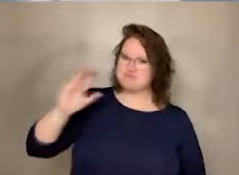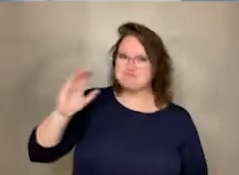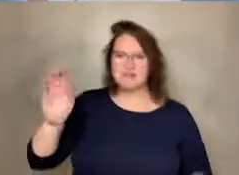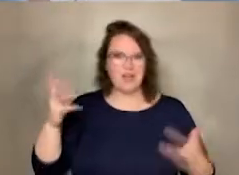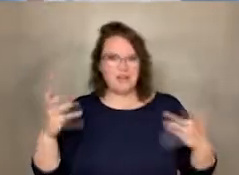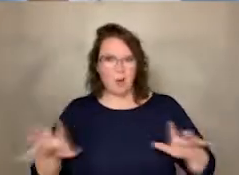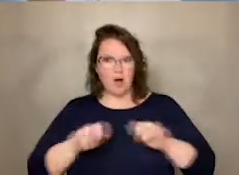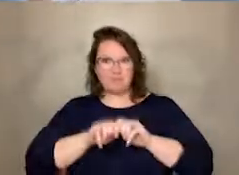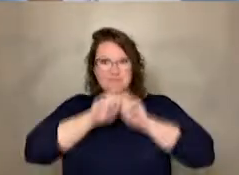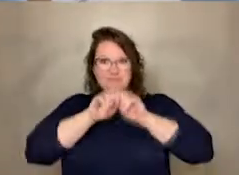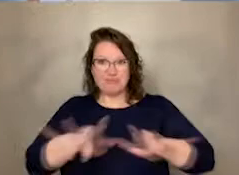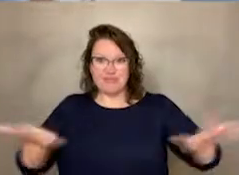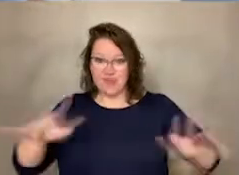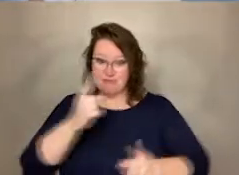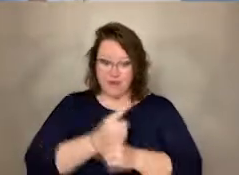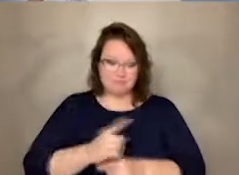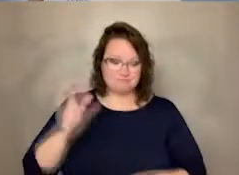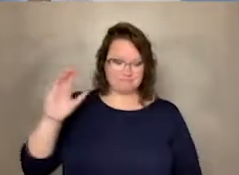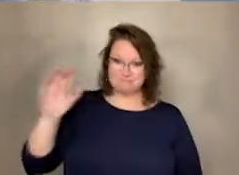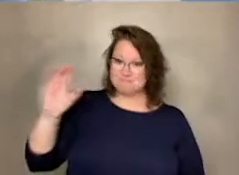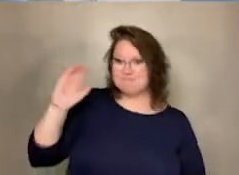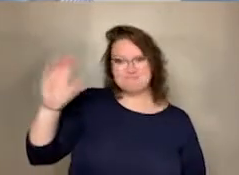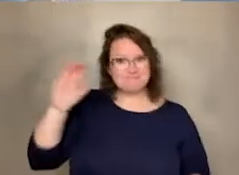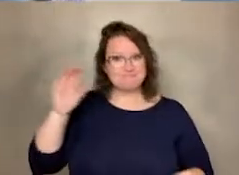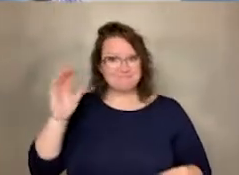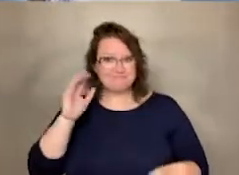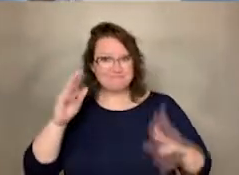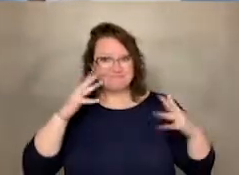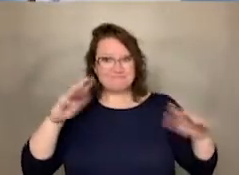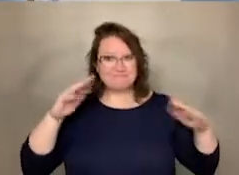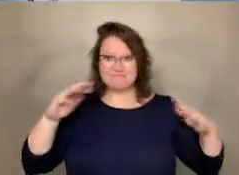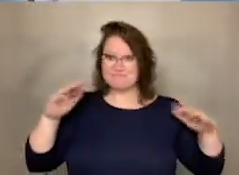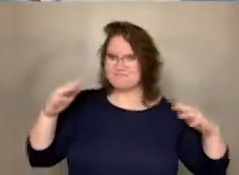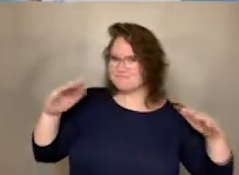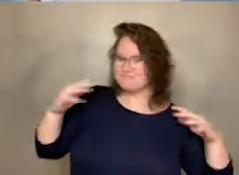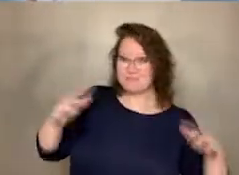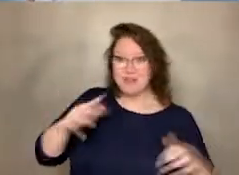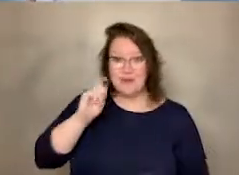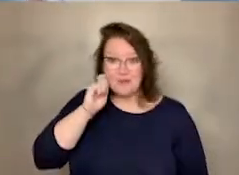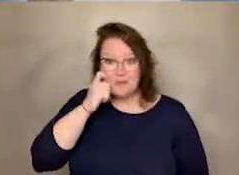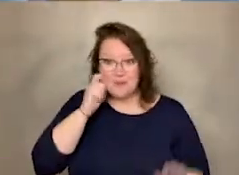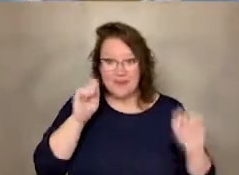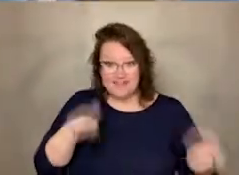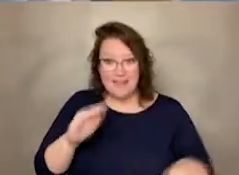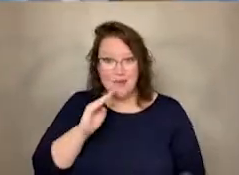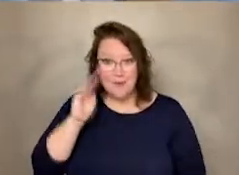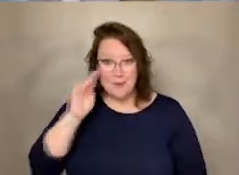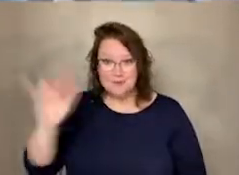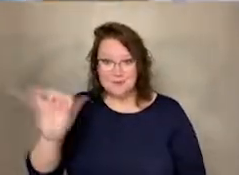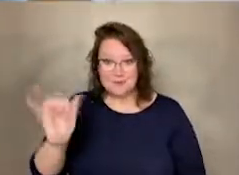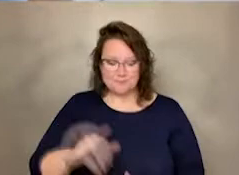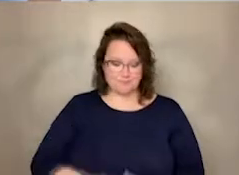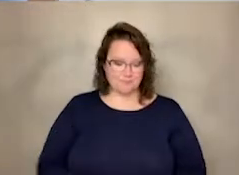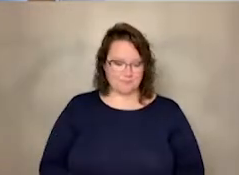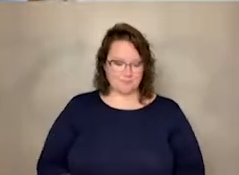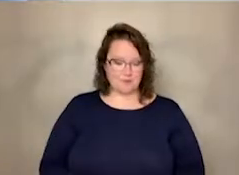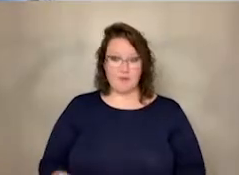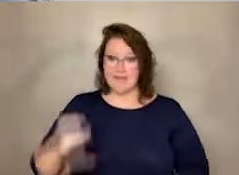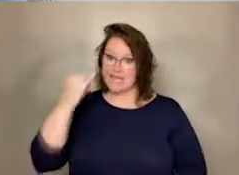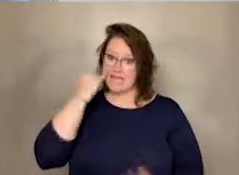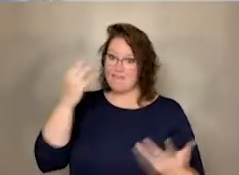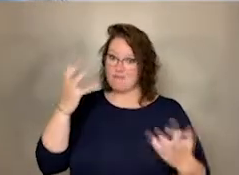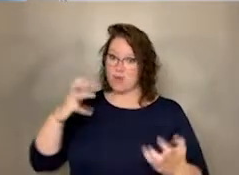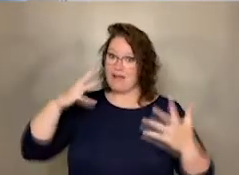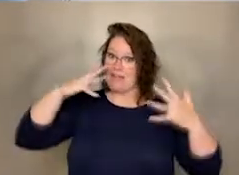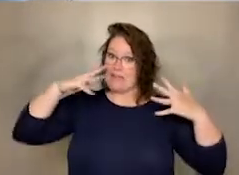out. There we go. So this is a really cool activity you can do at home as well. Yeah. Now, if you want to make a really loud